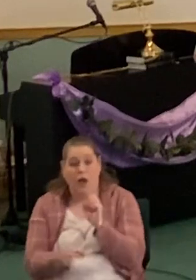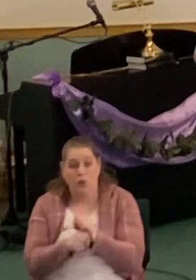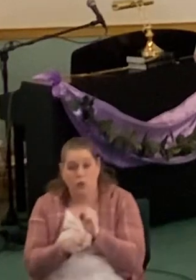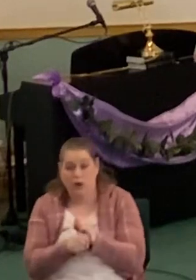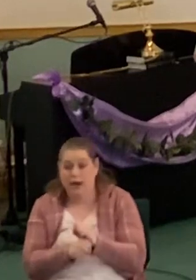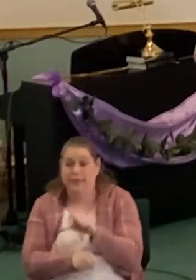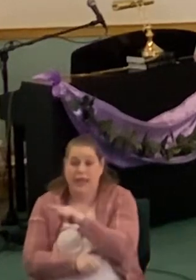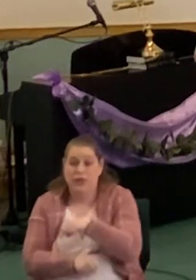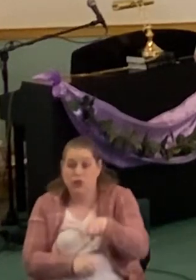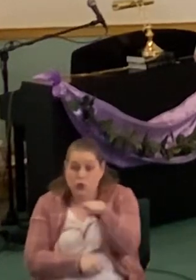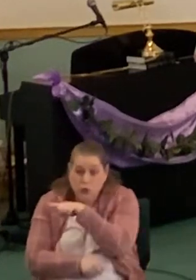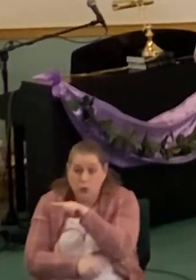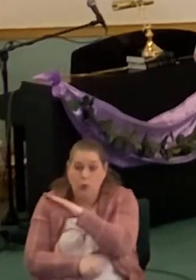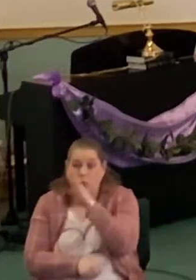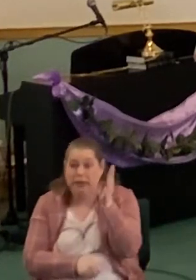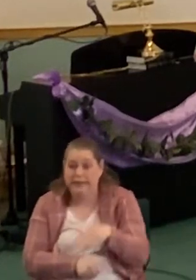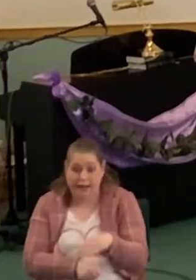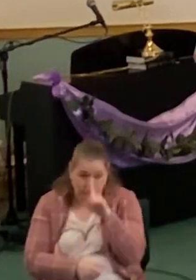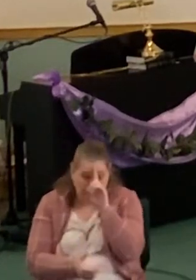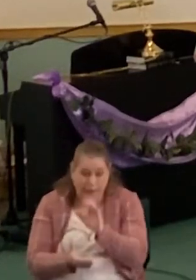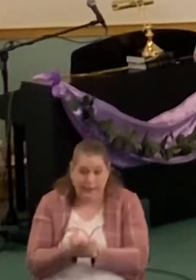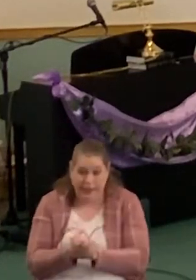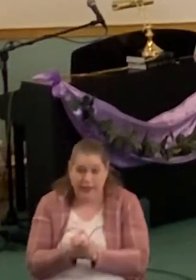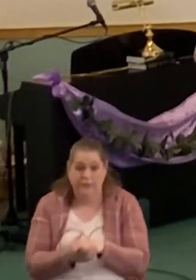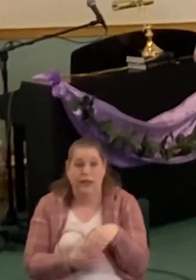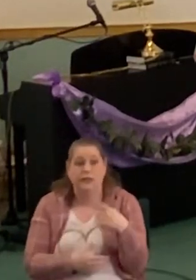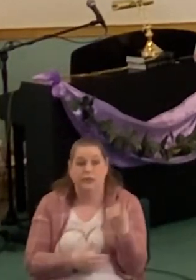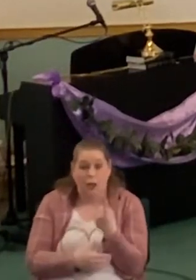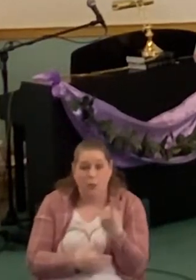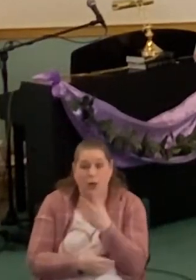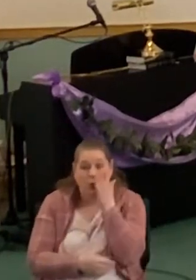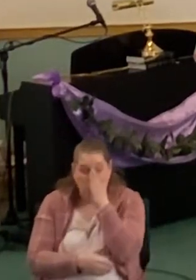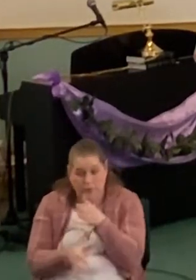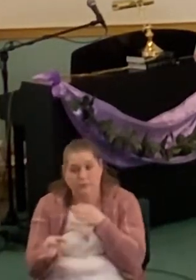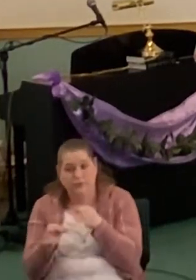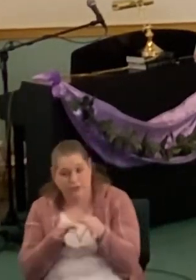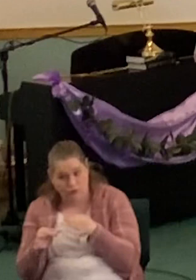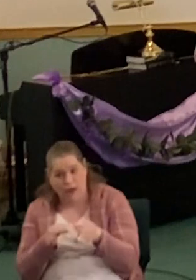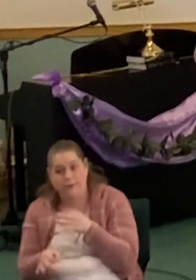believe, though someone should describe it to you."